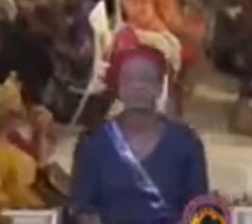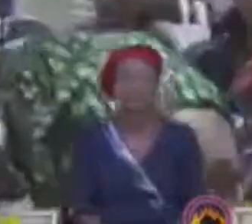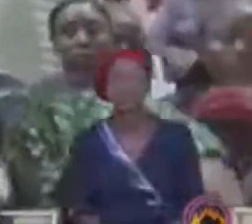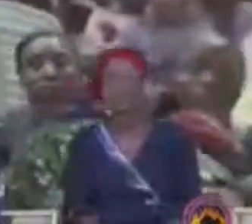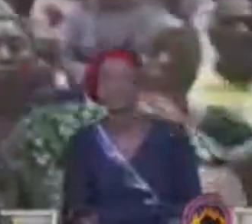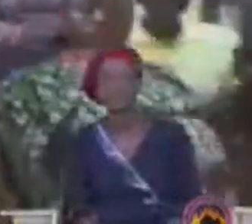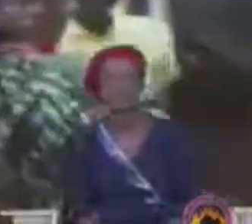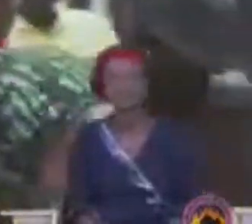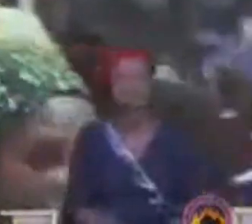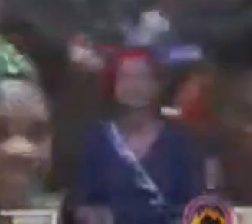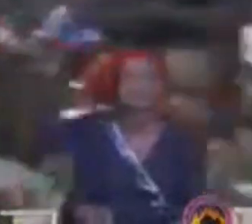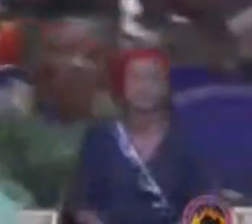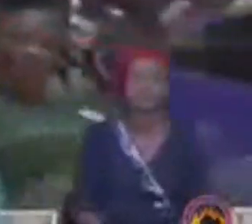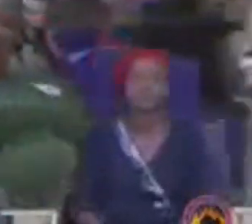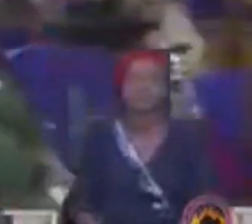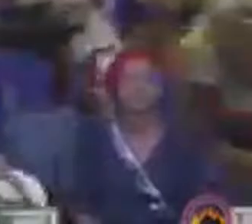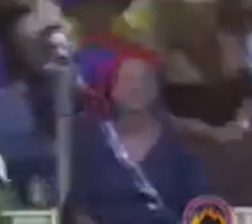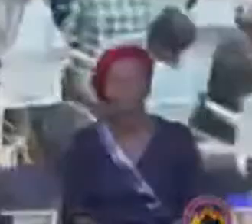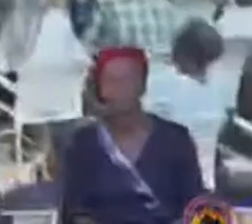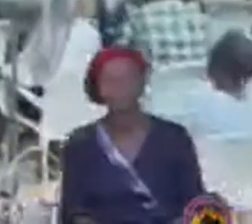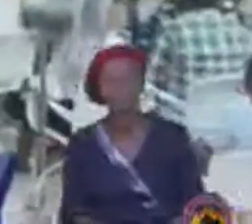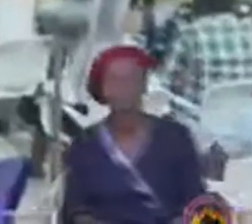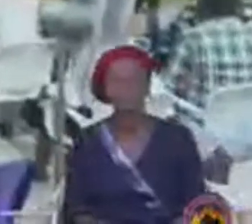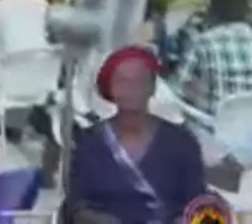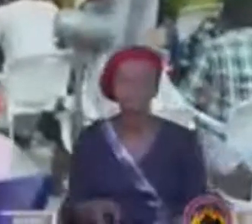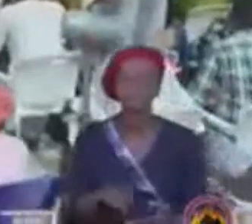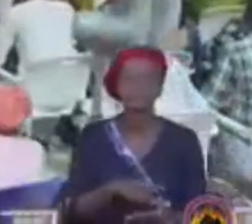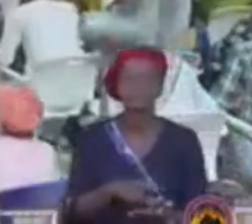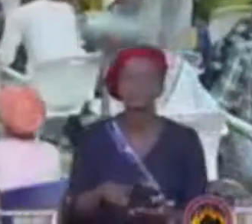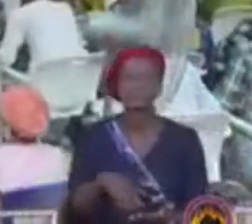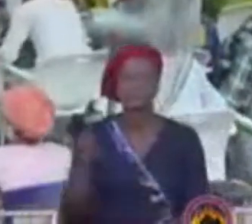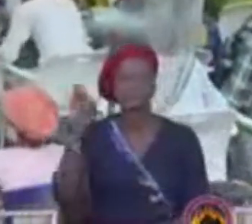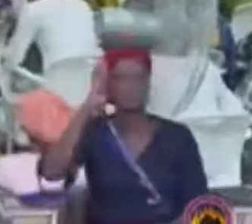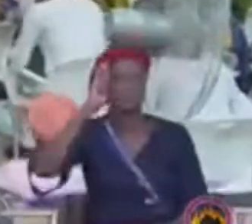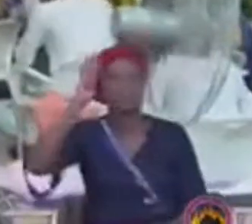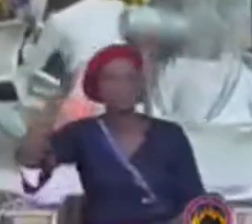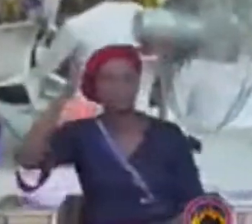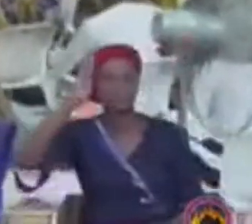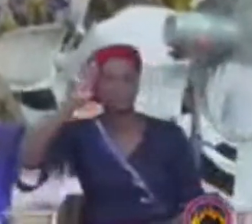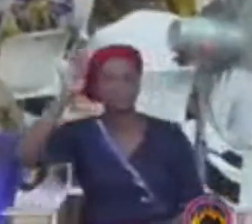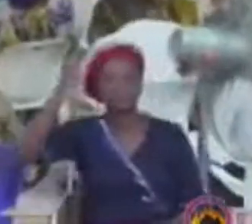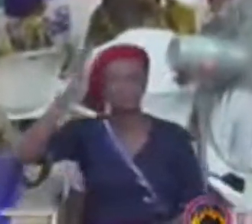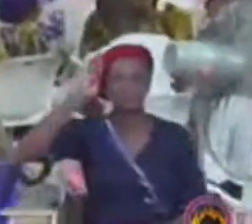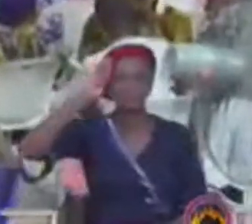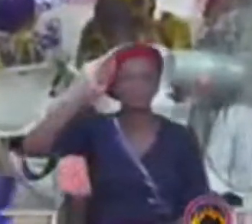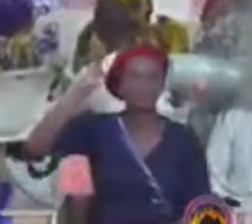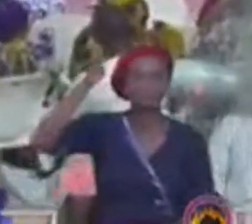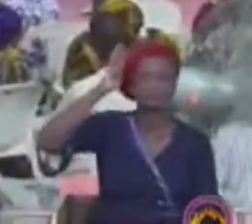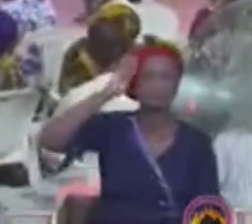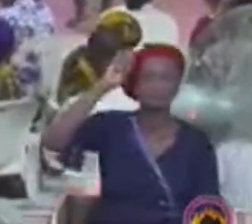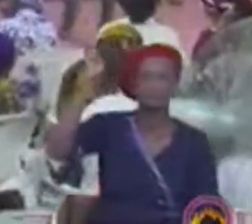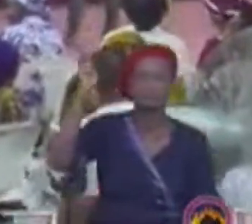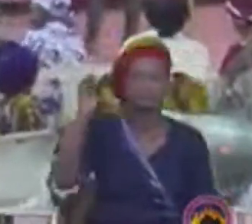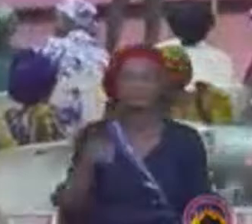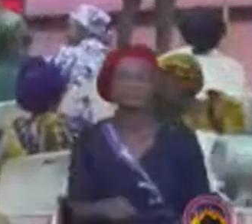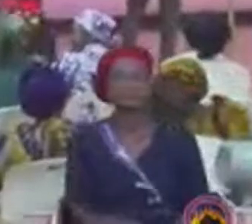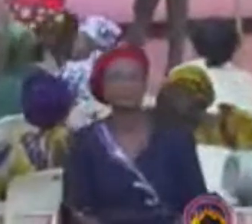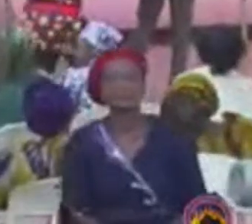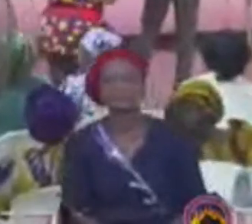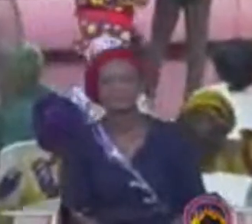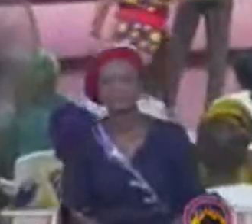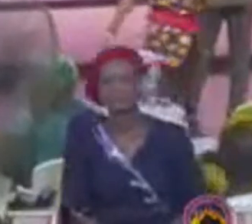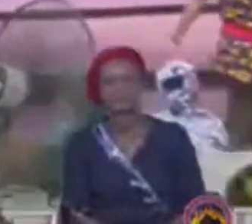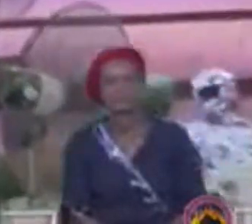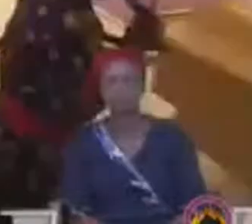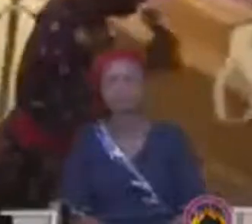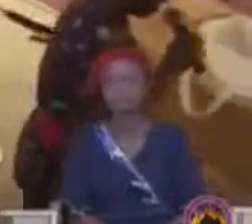no kaiga ao ao ala ao ao ala ao ao ala